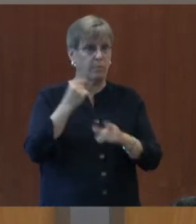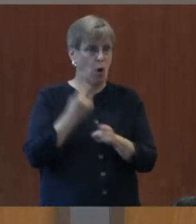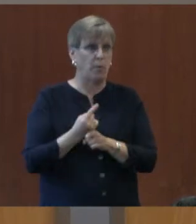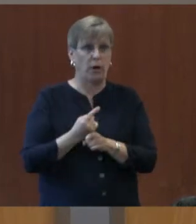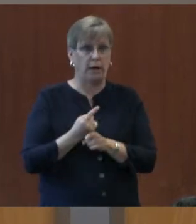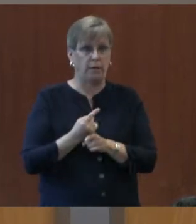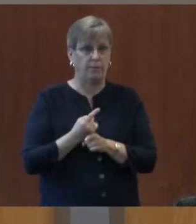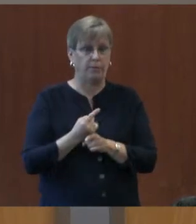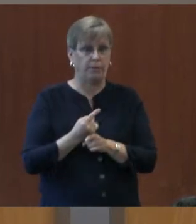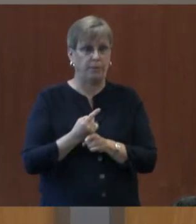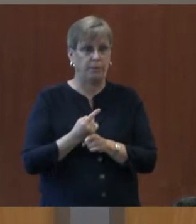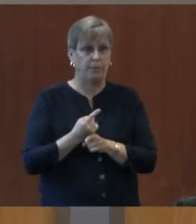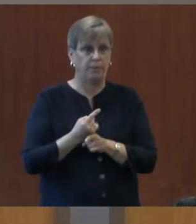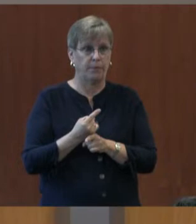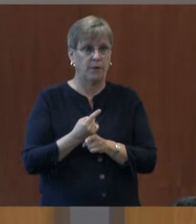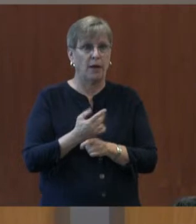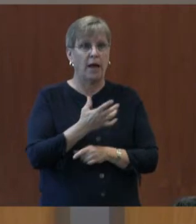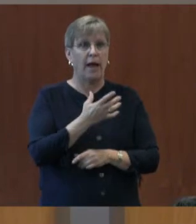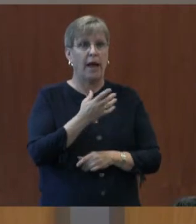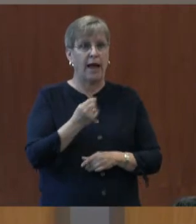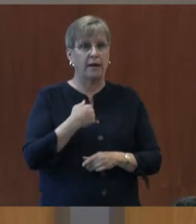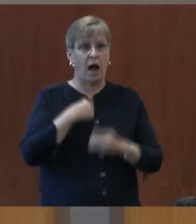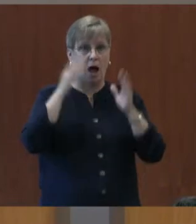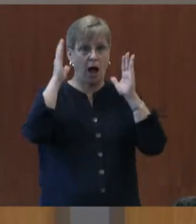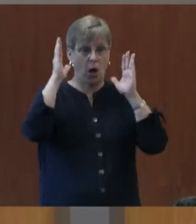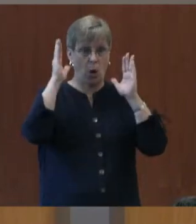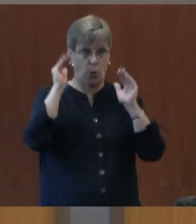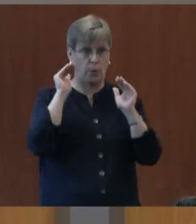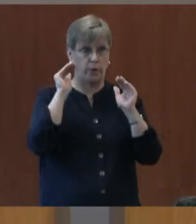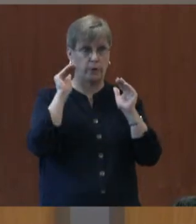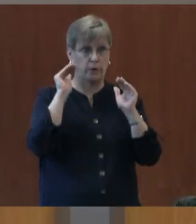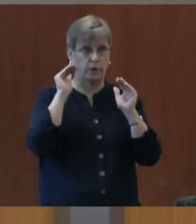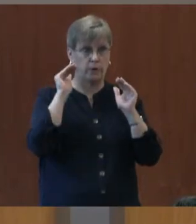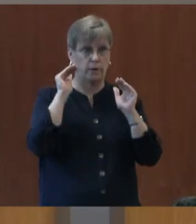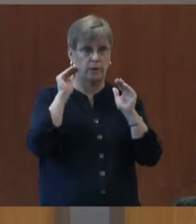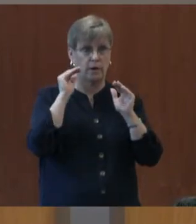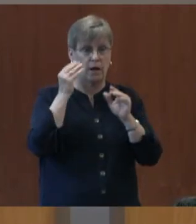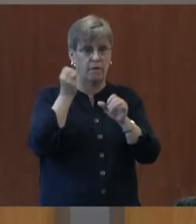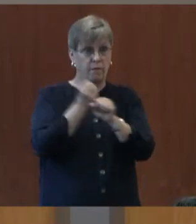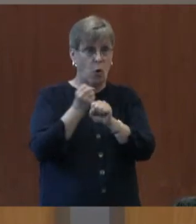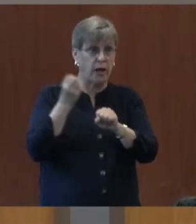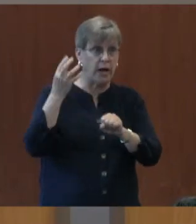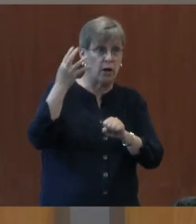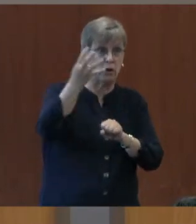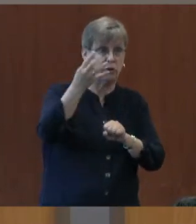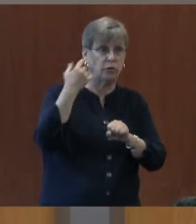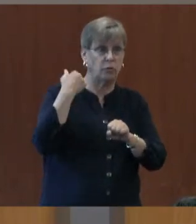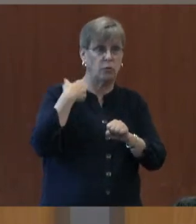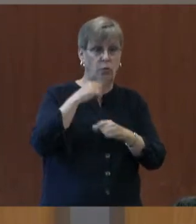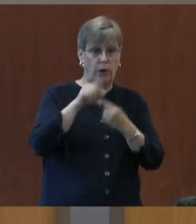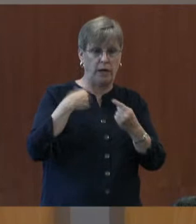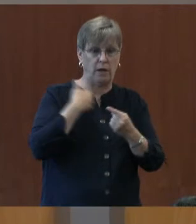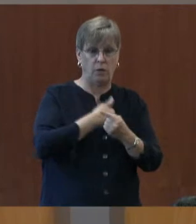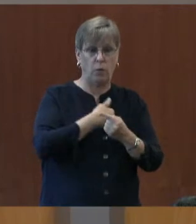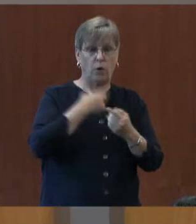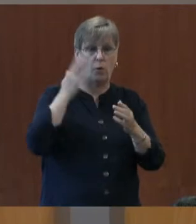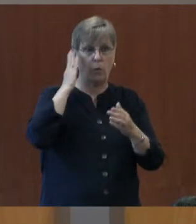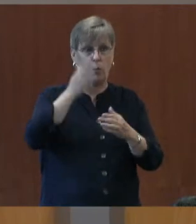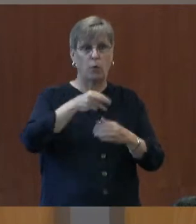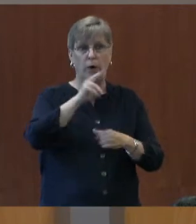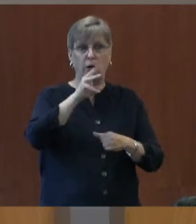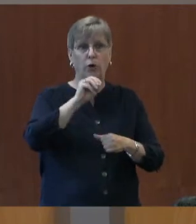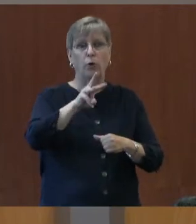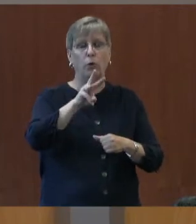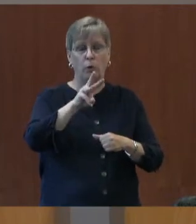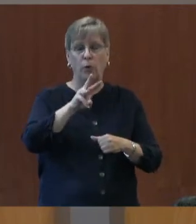properly, and I hope that in 4 years we're renewing your contract, and my colleagues are saying, "I told you